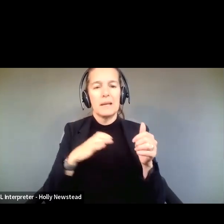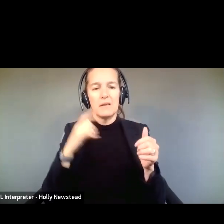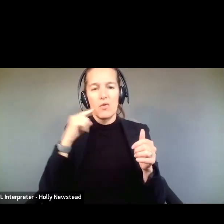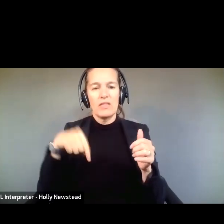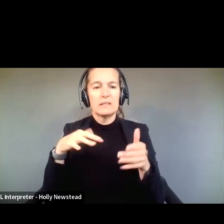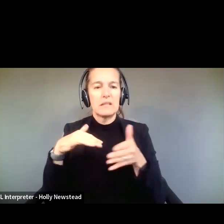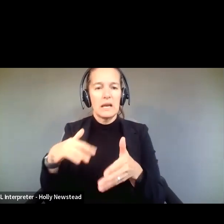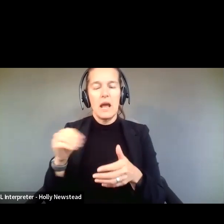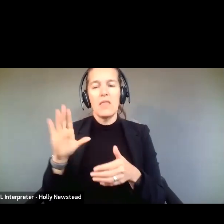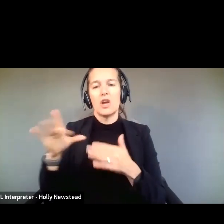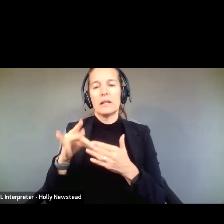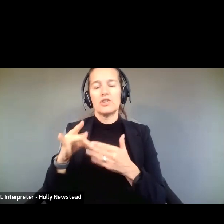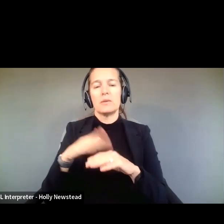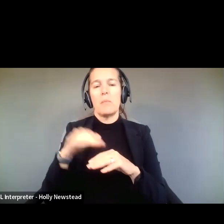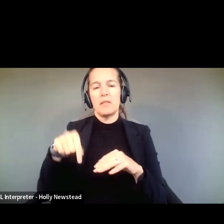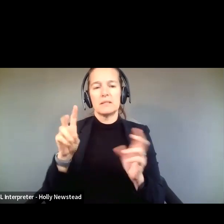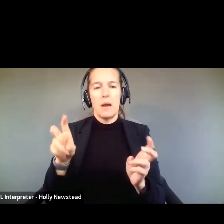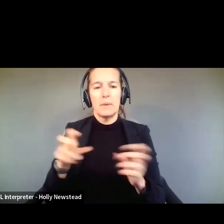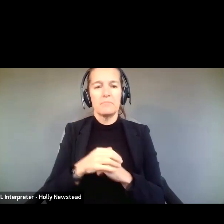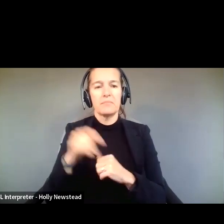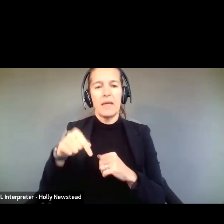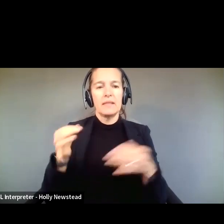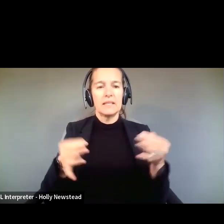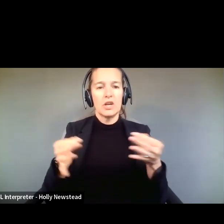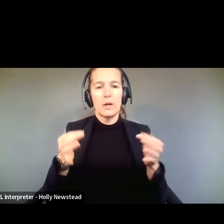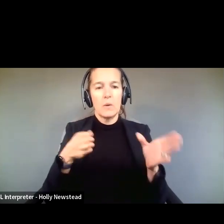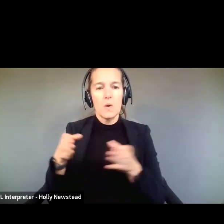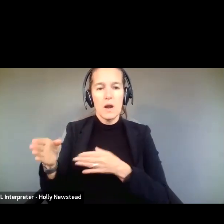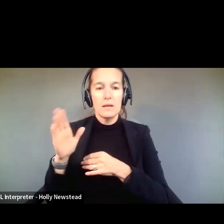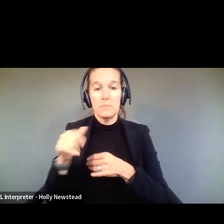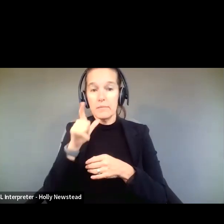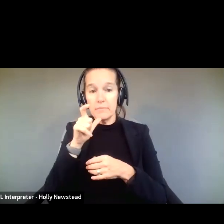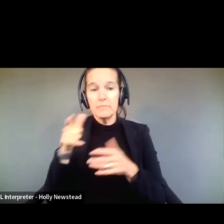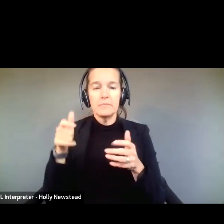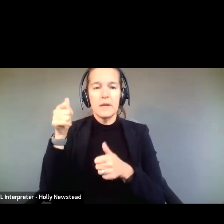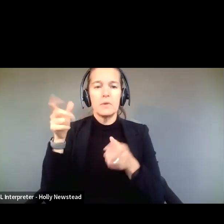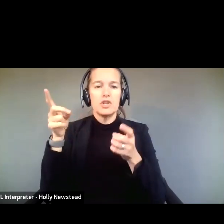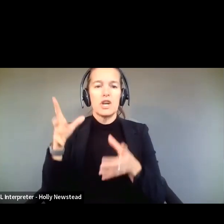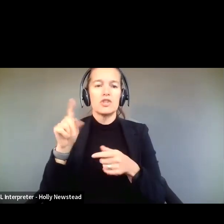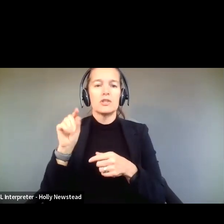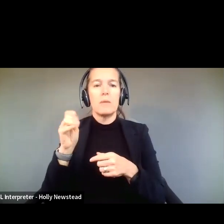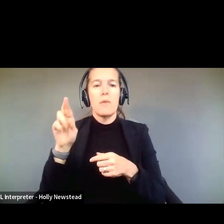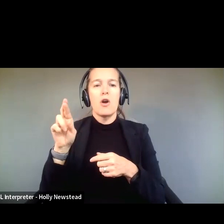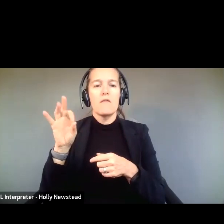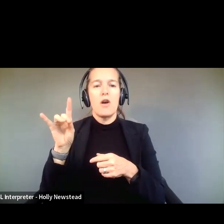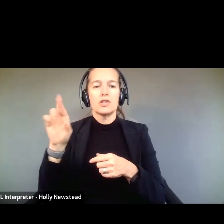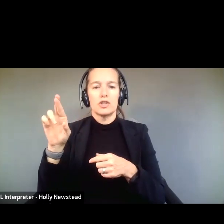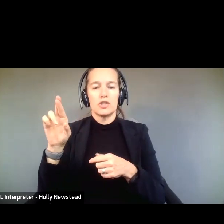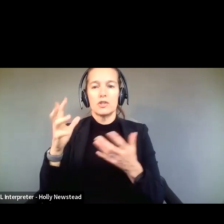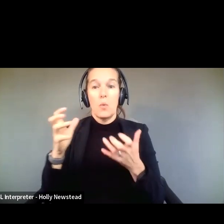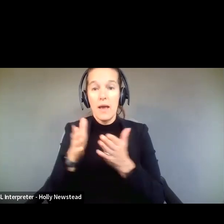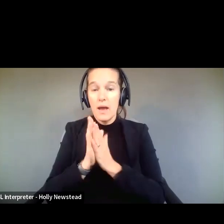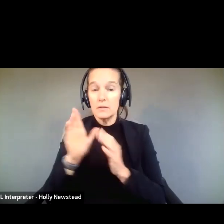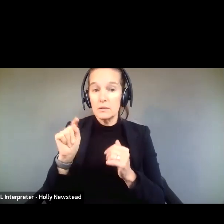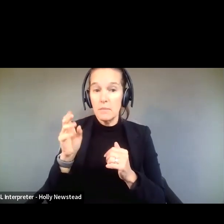their leadership on this topic. This hearing was organized by Deputy Executive Director Tamar Foster, and I'd like to ask Tamar